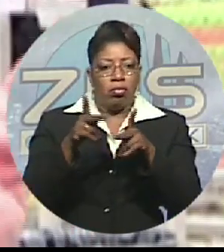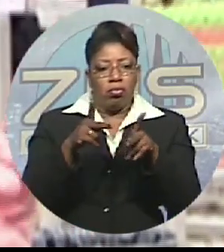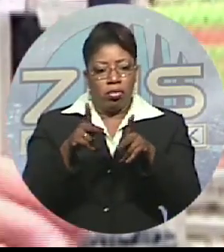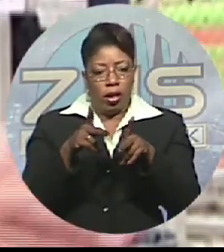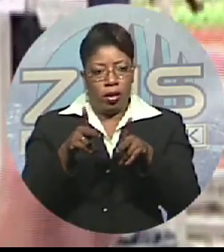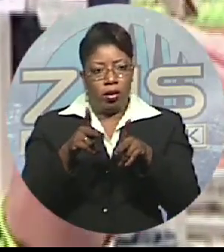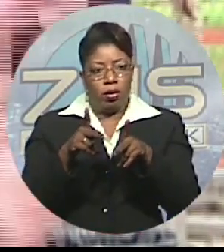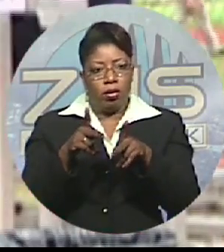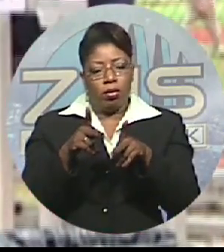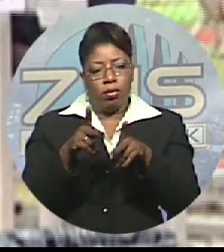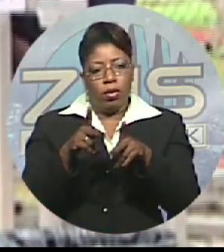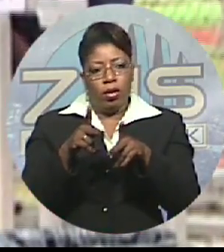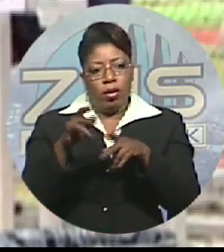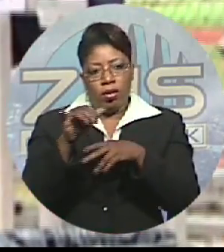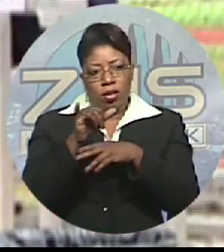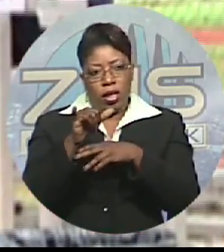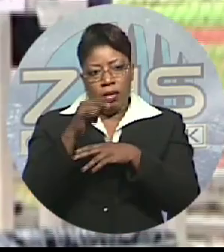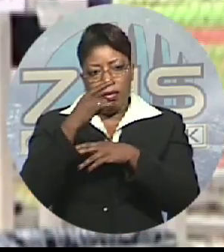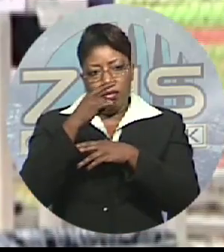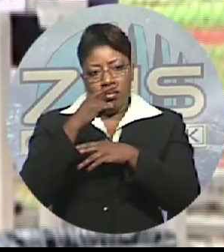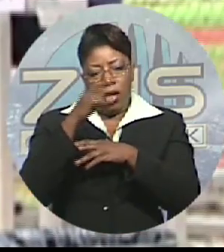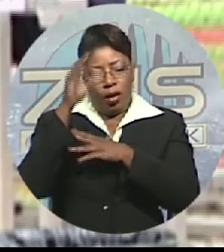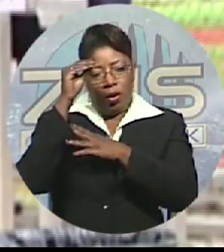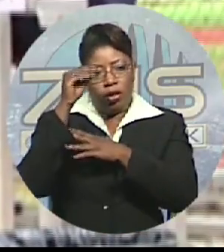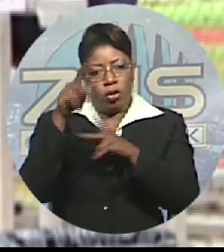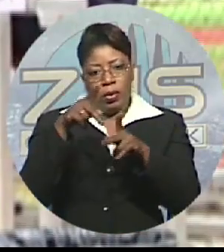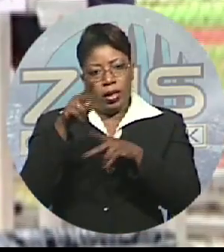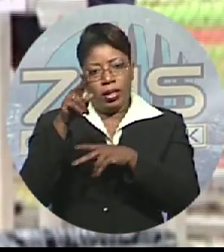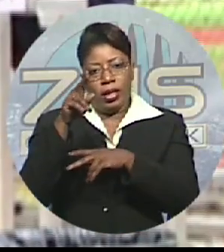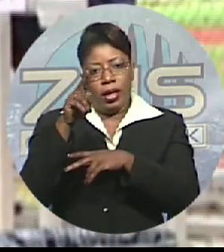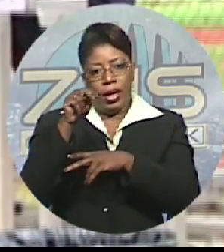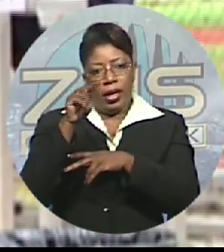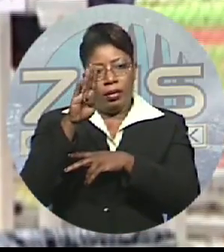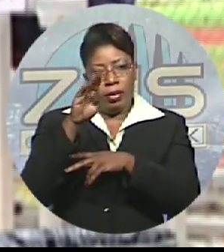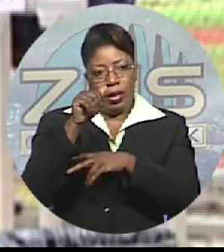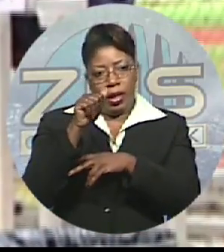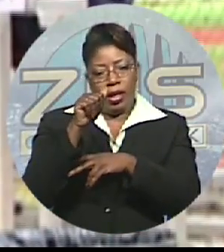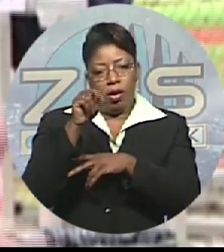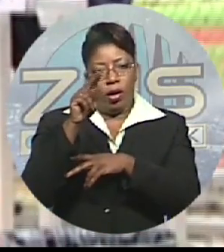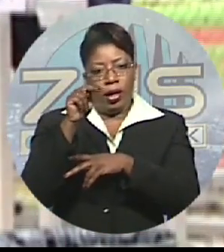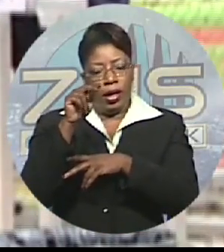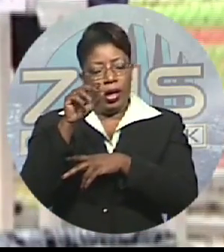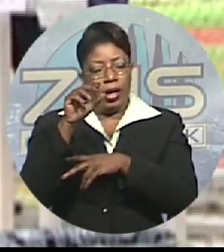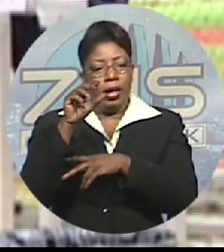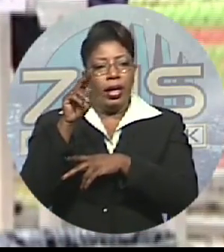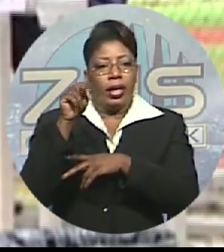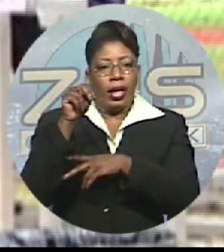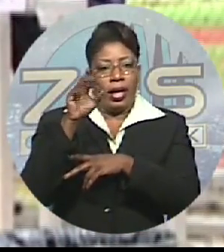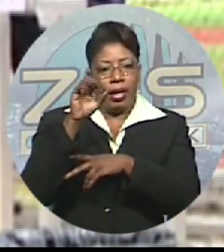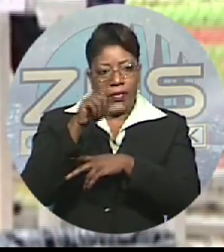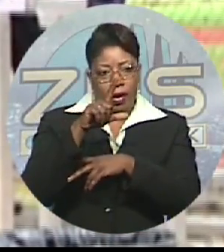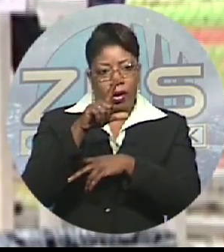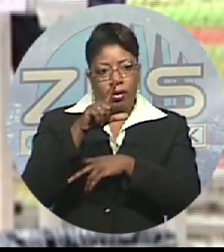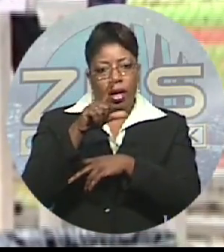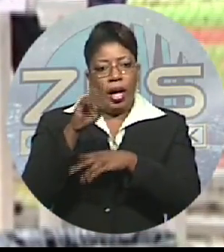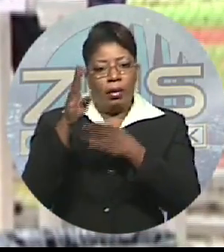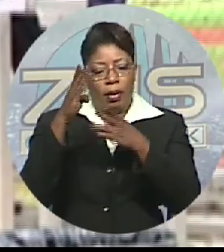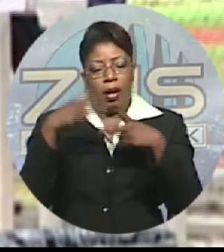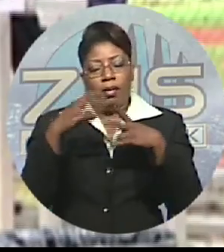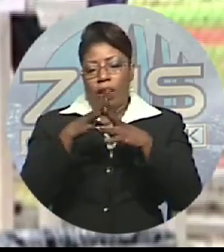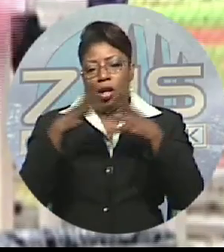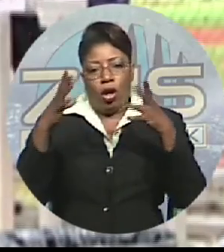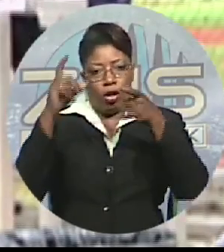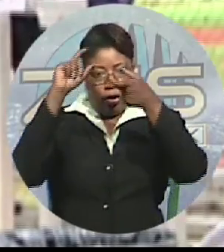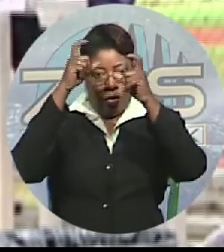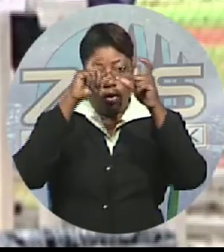If you look at them, they're the same kind of guys that are playing in the NBA or the NFL. So I know the Bahamas has a lot of Olympic athletes. So a